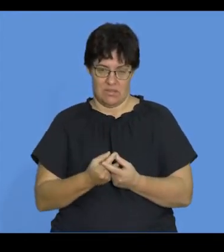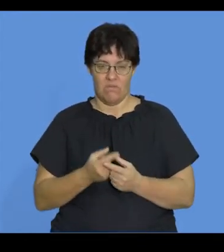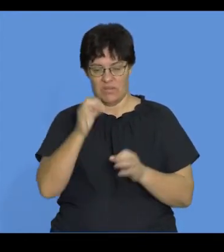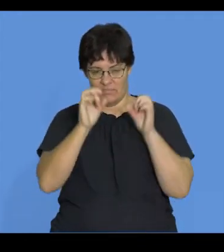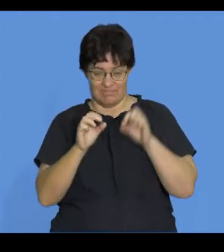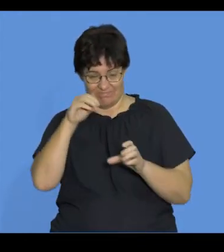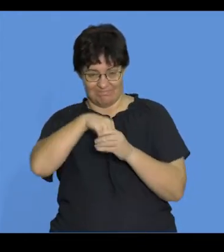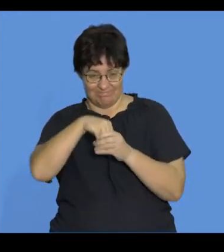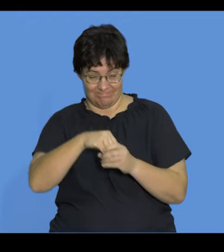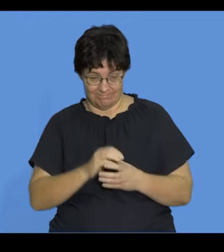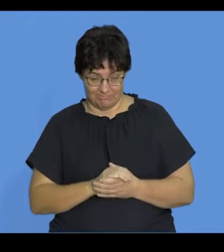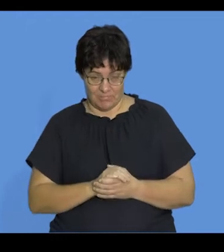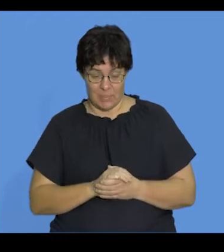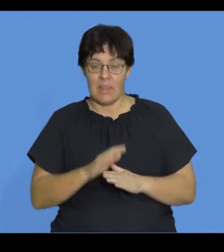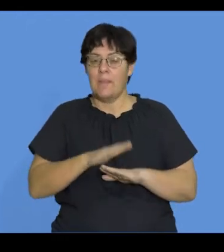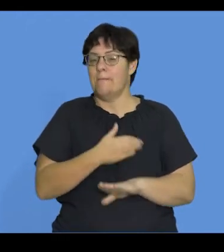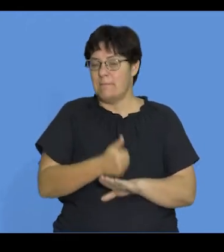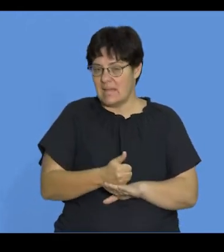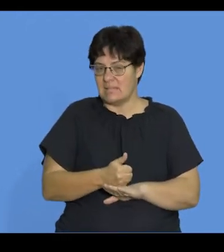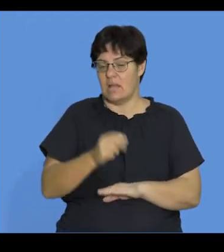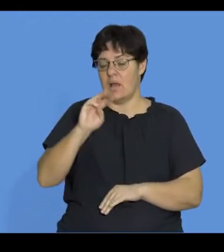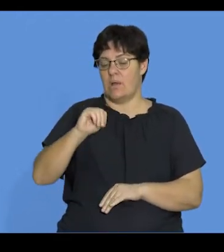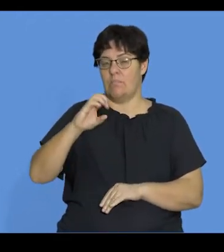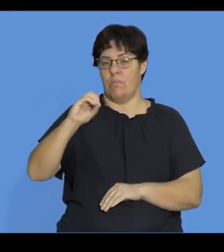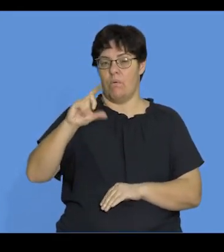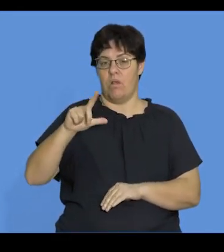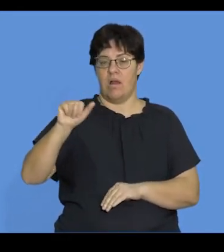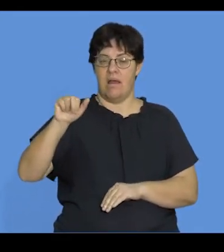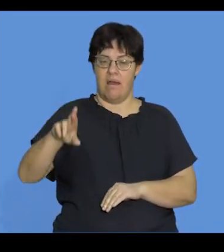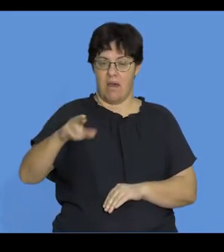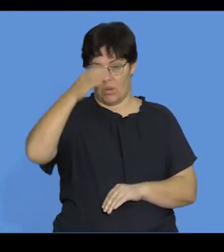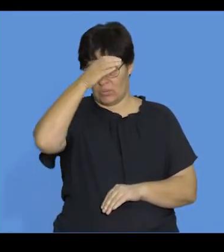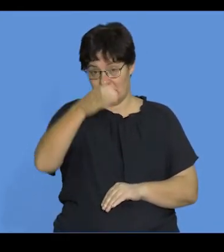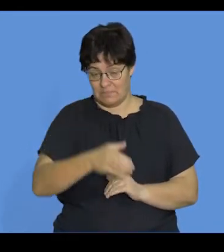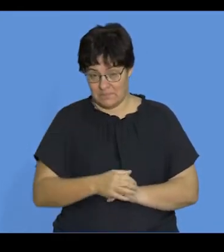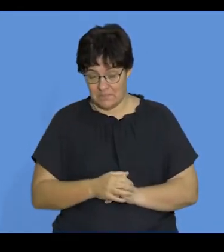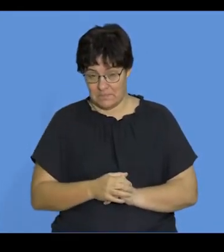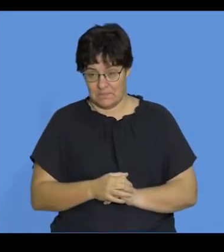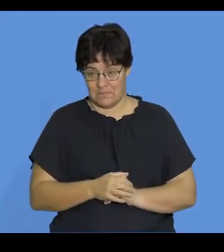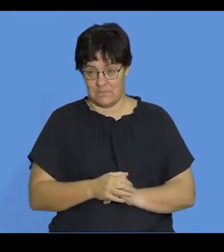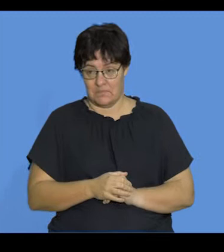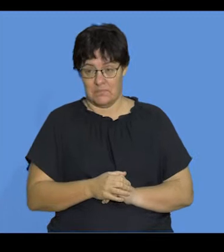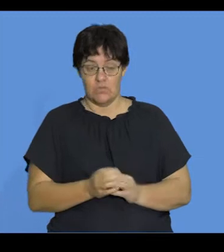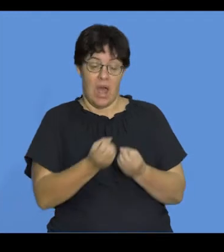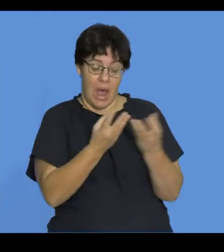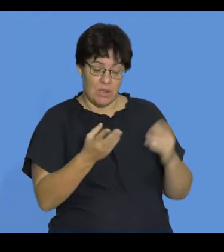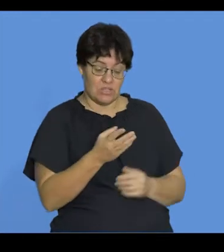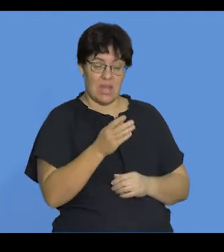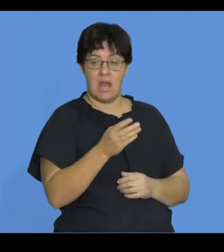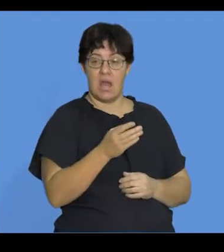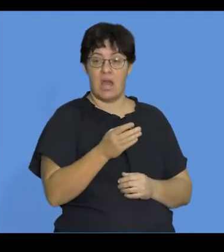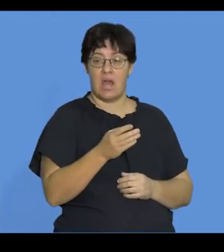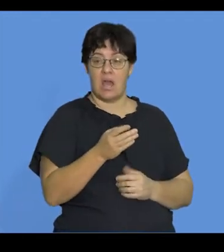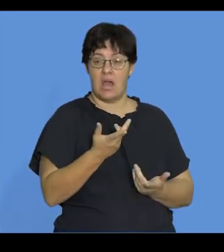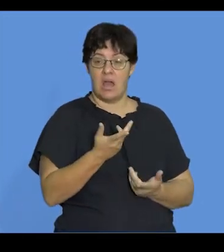substances, okay, of particles of a substance based on the mole concept. So how much of iron